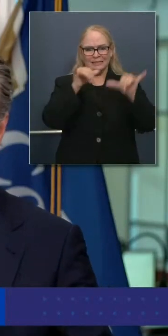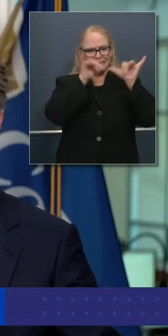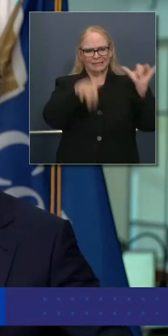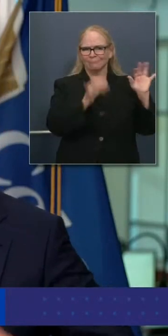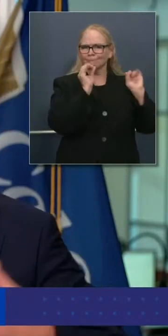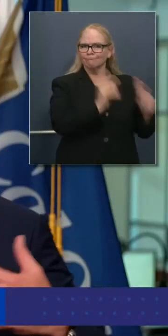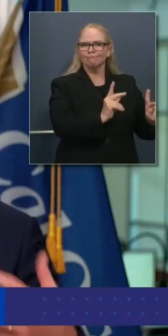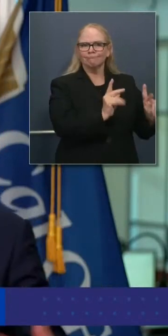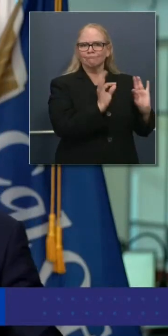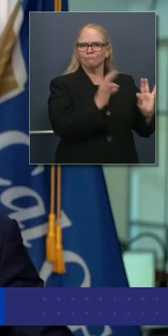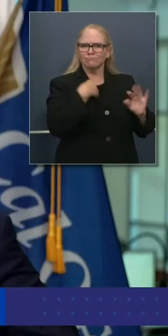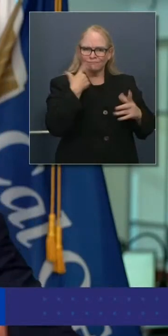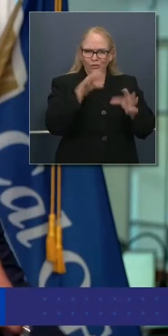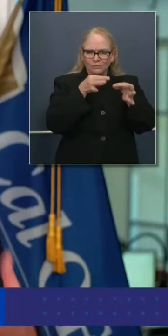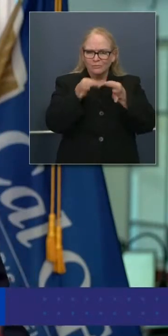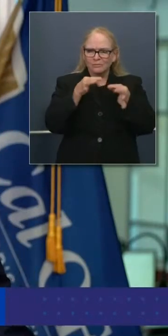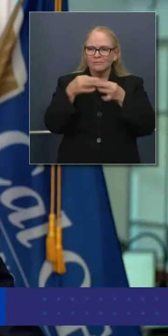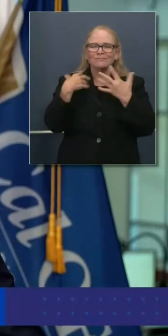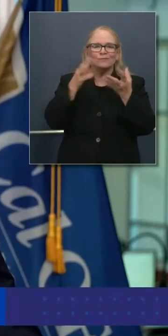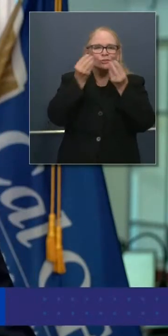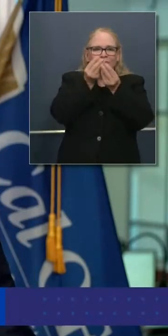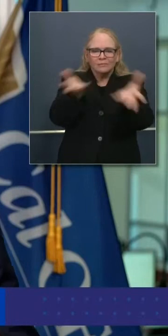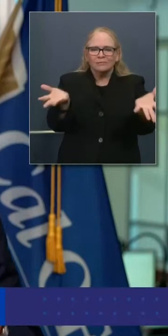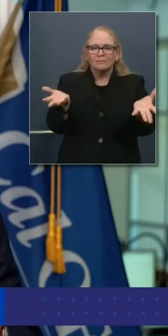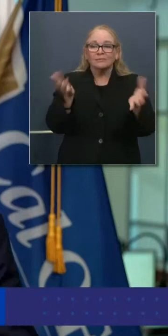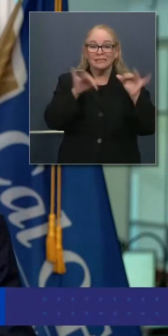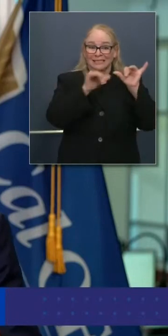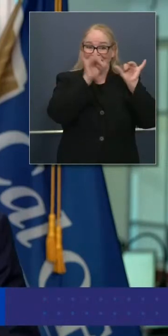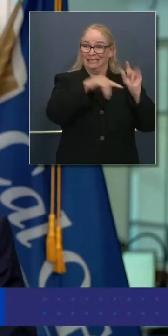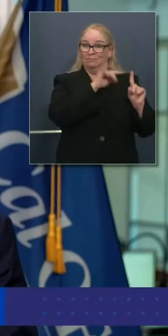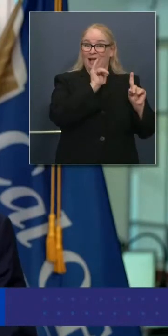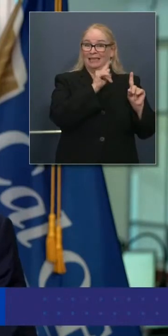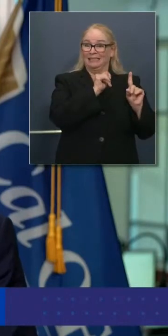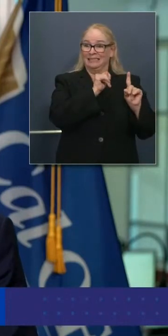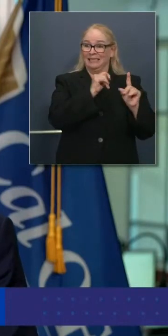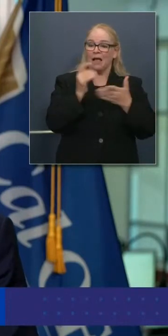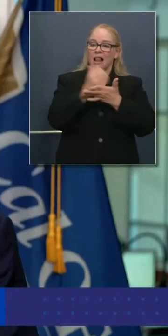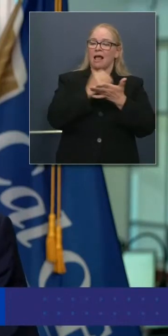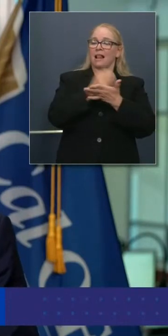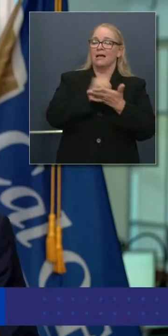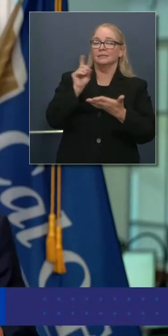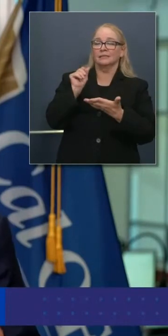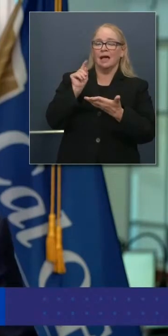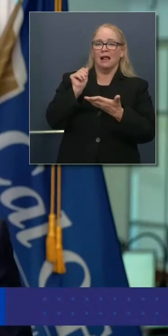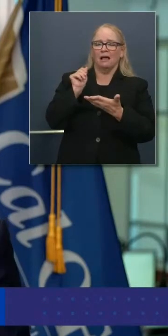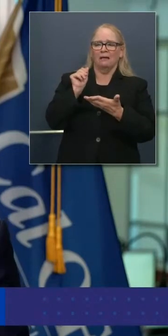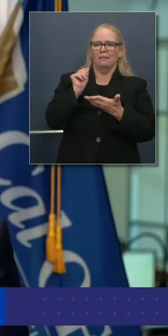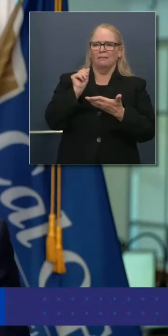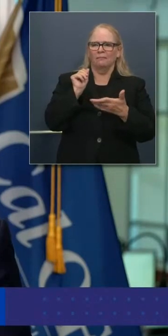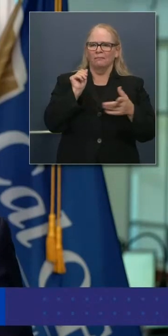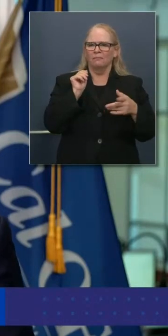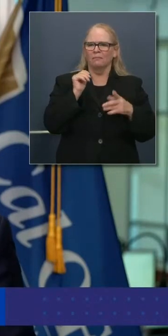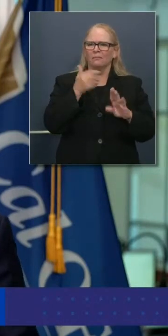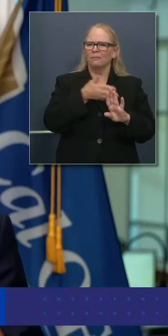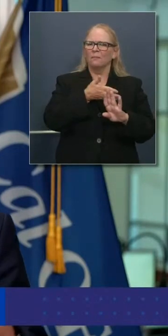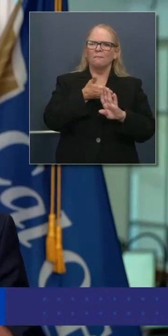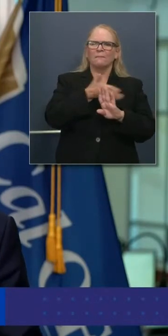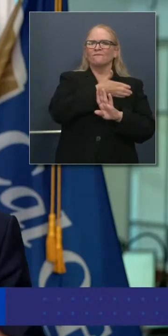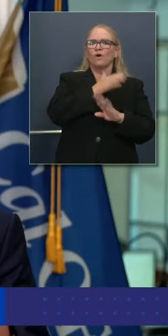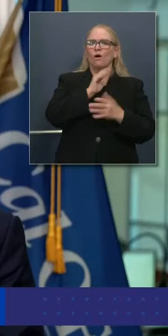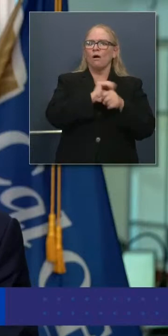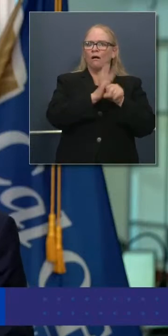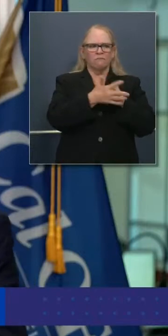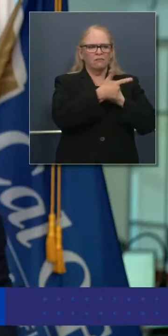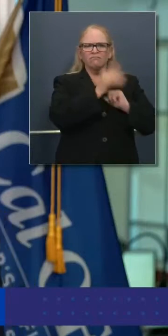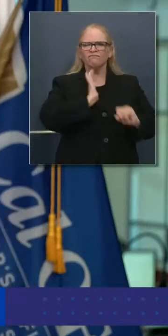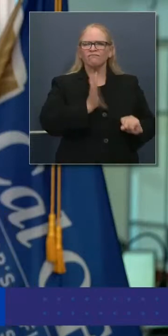way, building a system capacity that is an IT-focused solution to